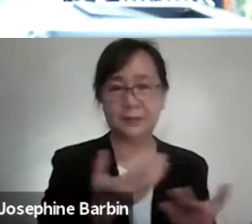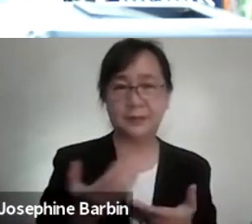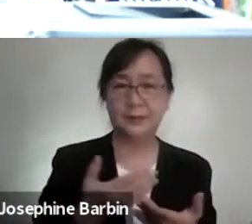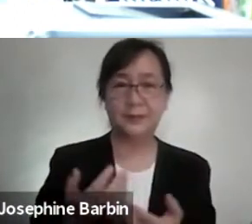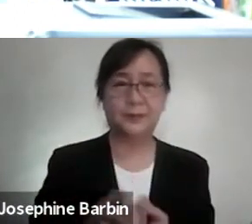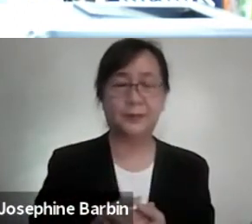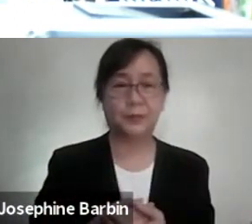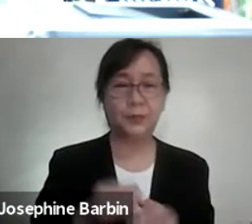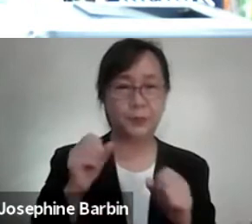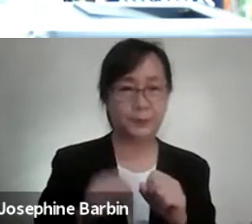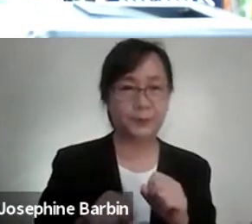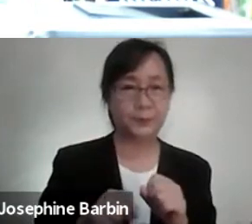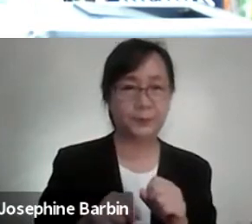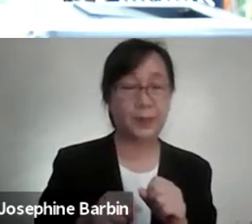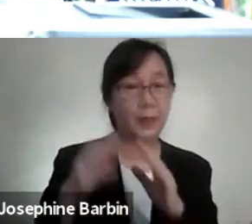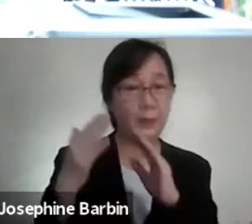Yeah, so I hope